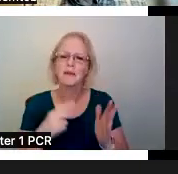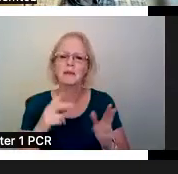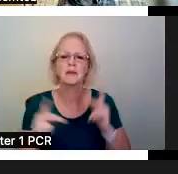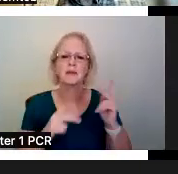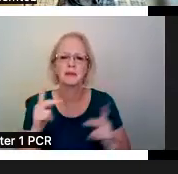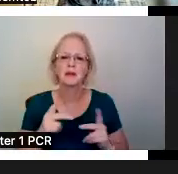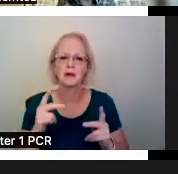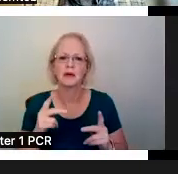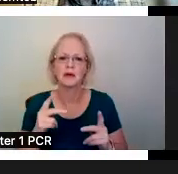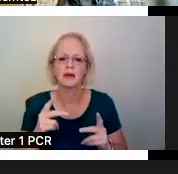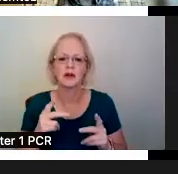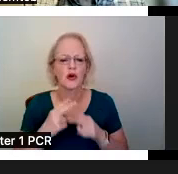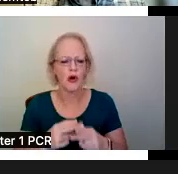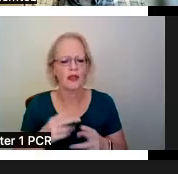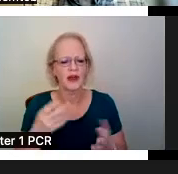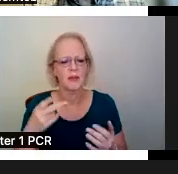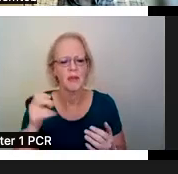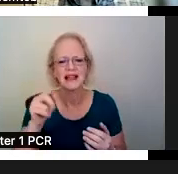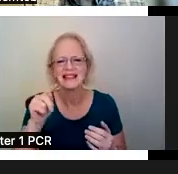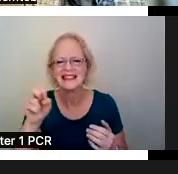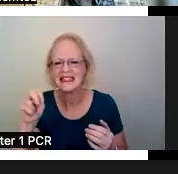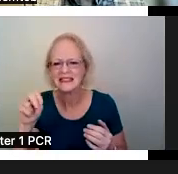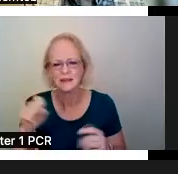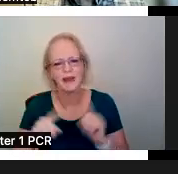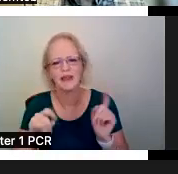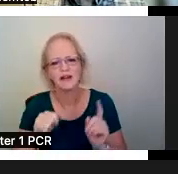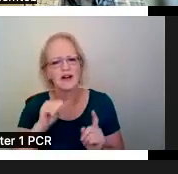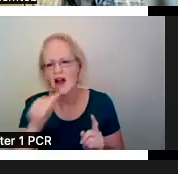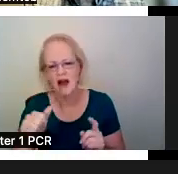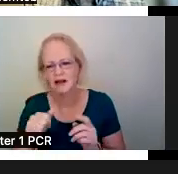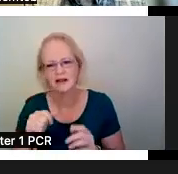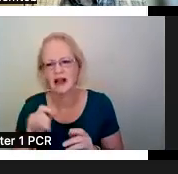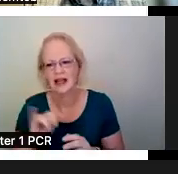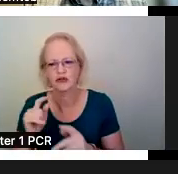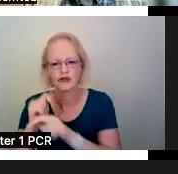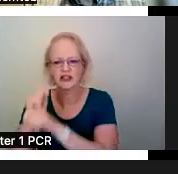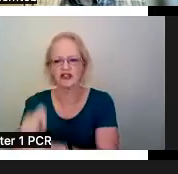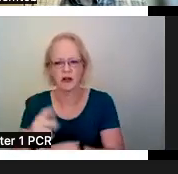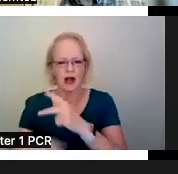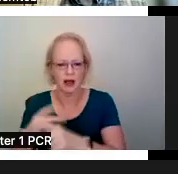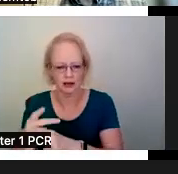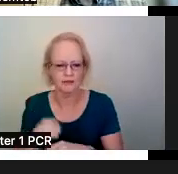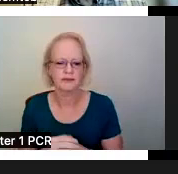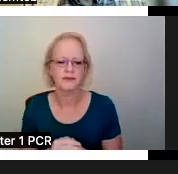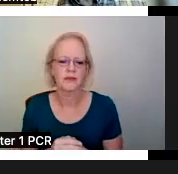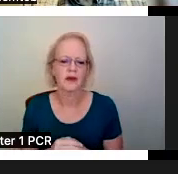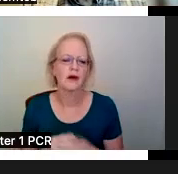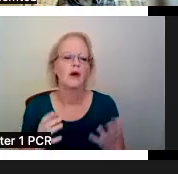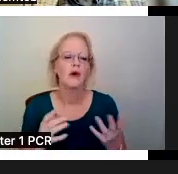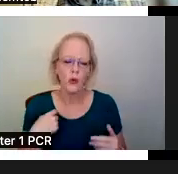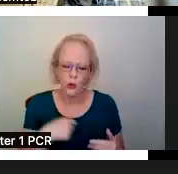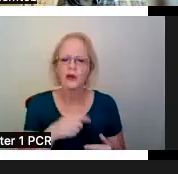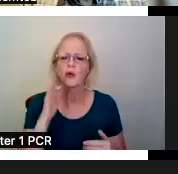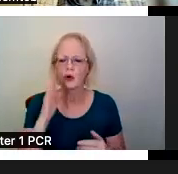as tontines, though they're really quite different than traditional tontines. But we're going to go with